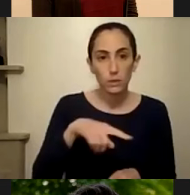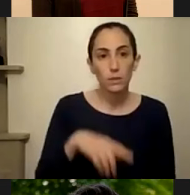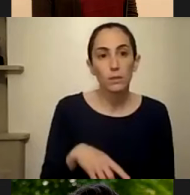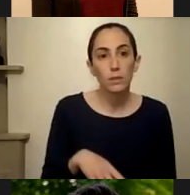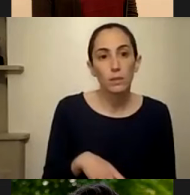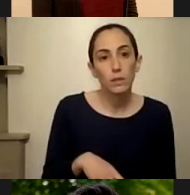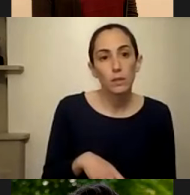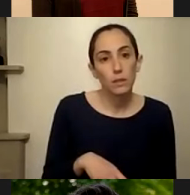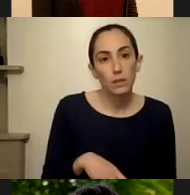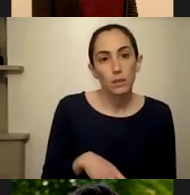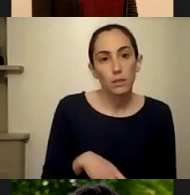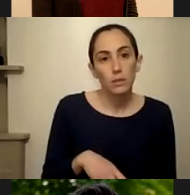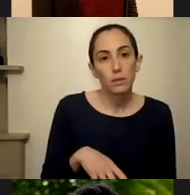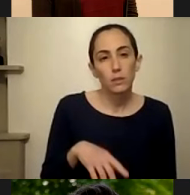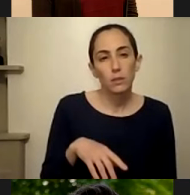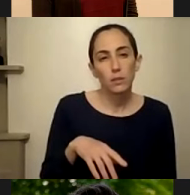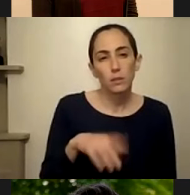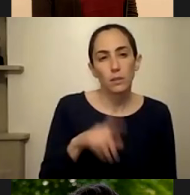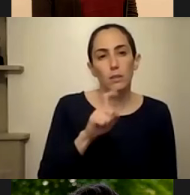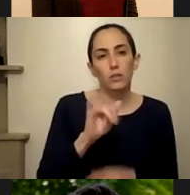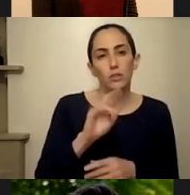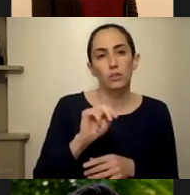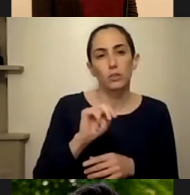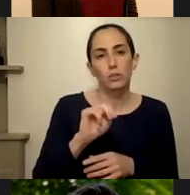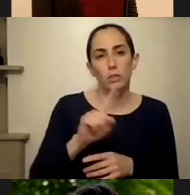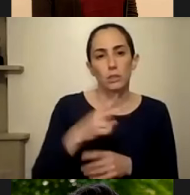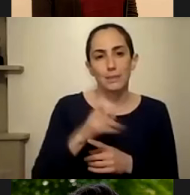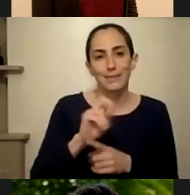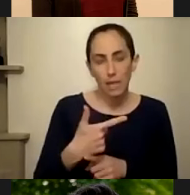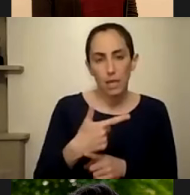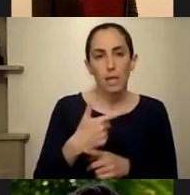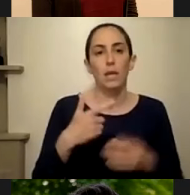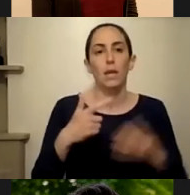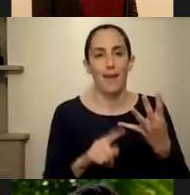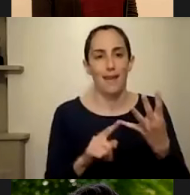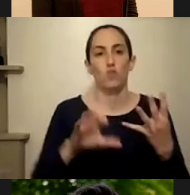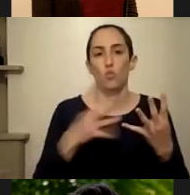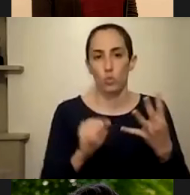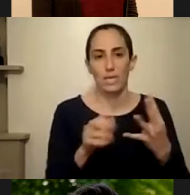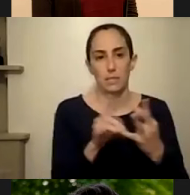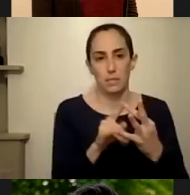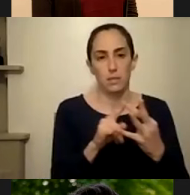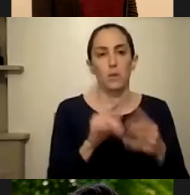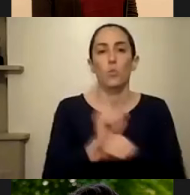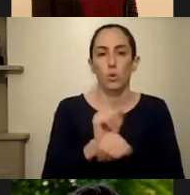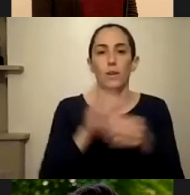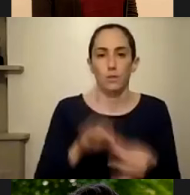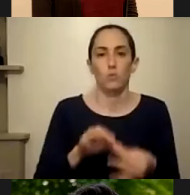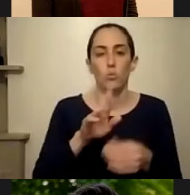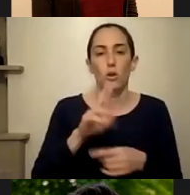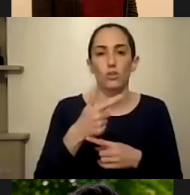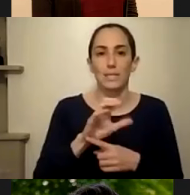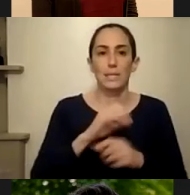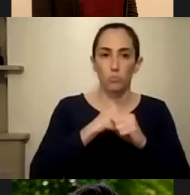Chris. They are doing the work in the RGC protection. Ye and Jin and former lab member Kai are doing